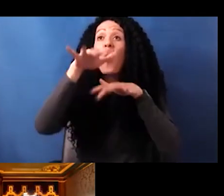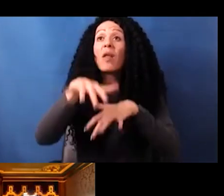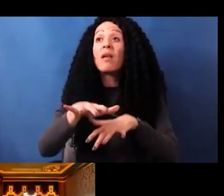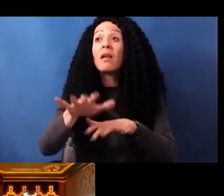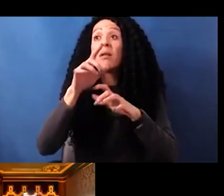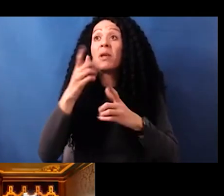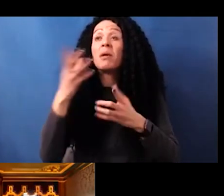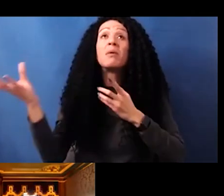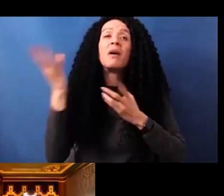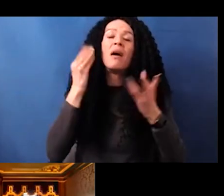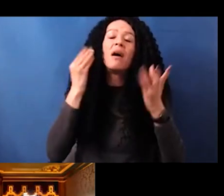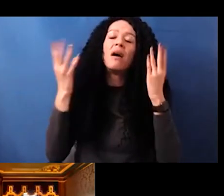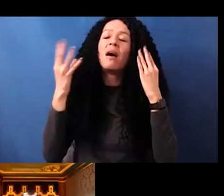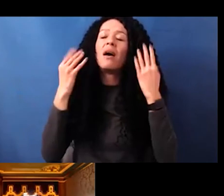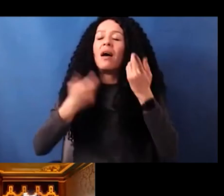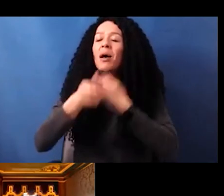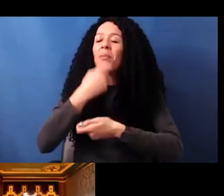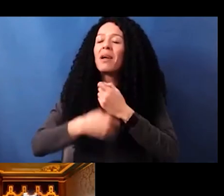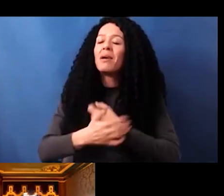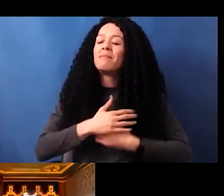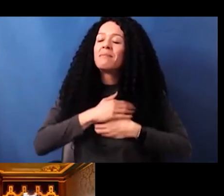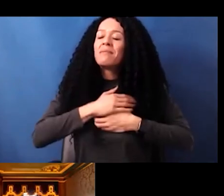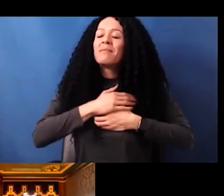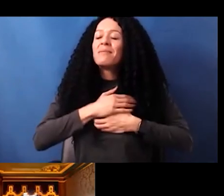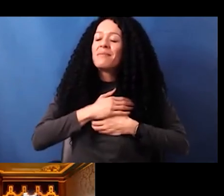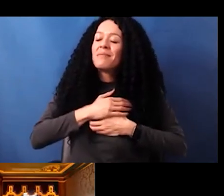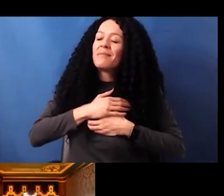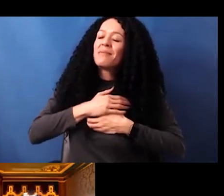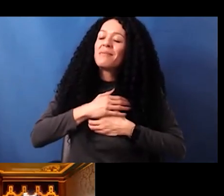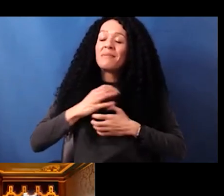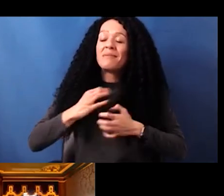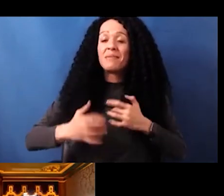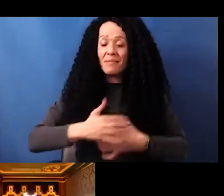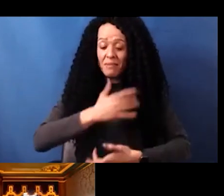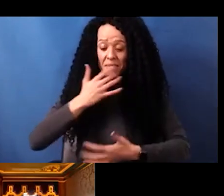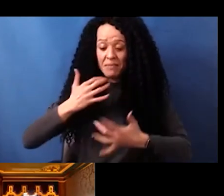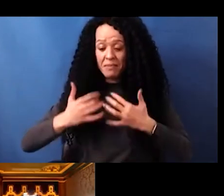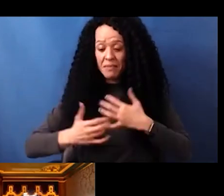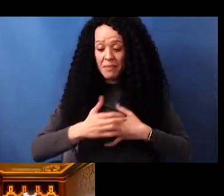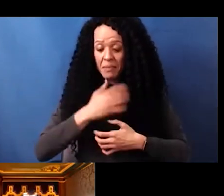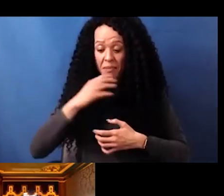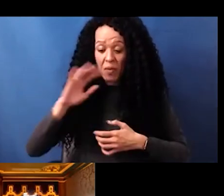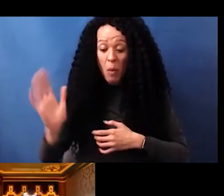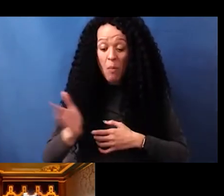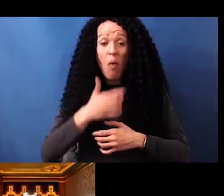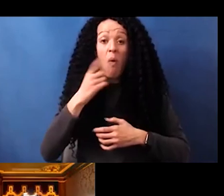to thee from every